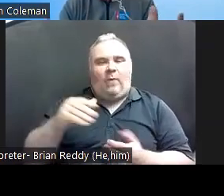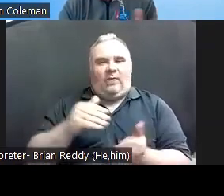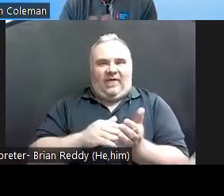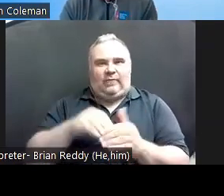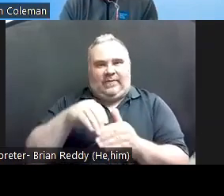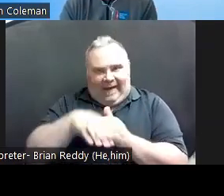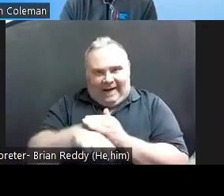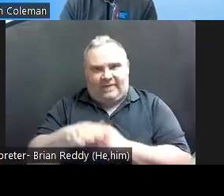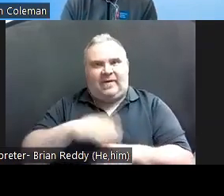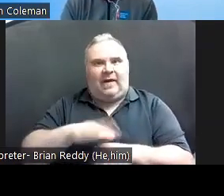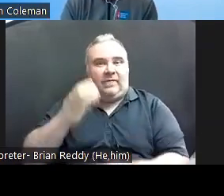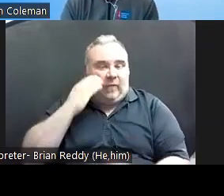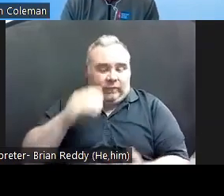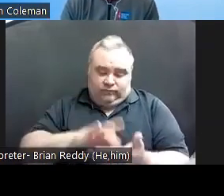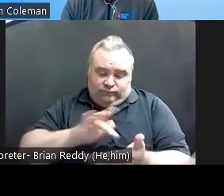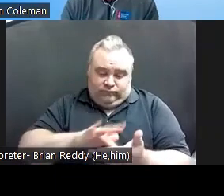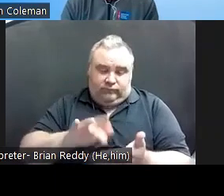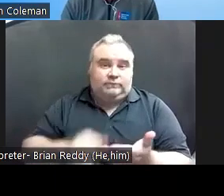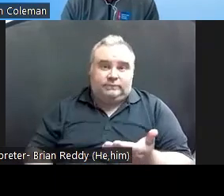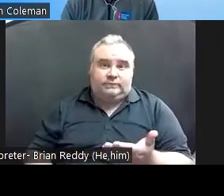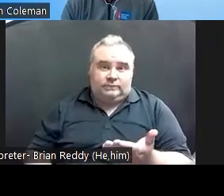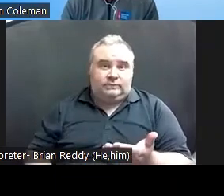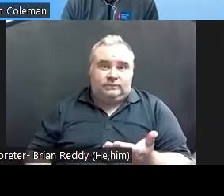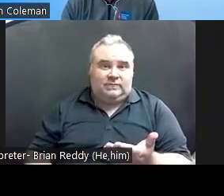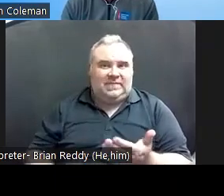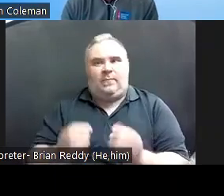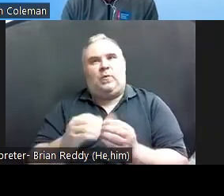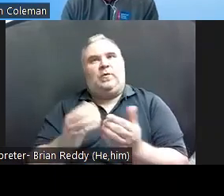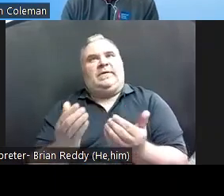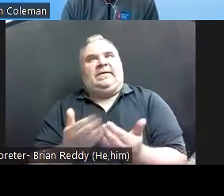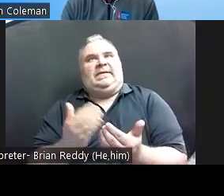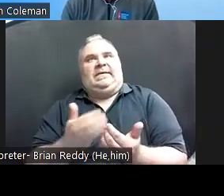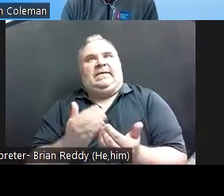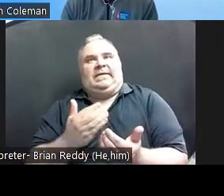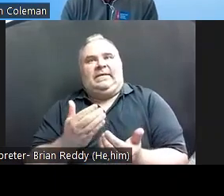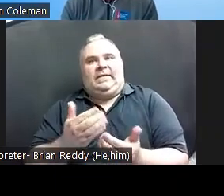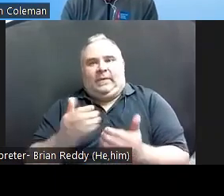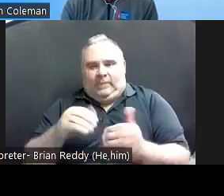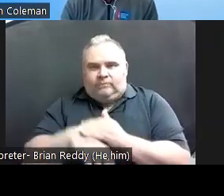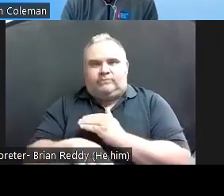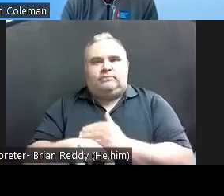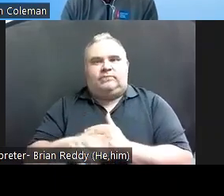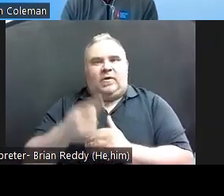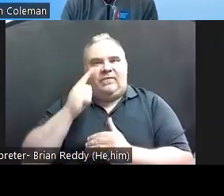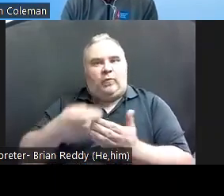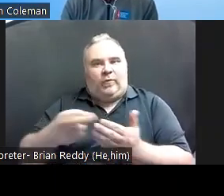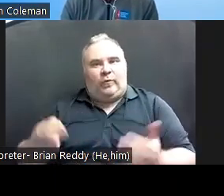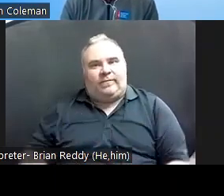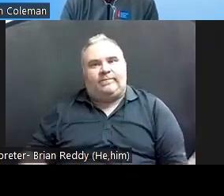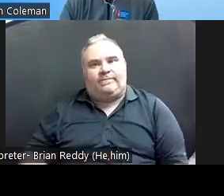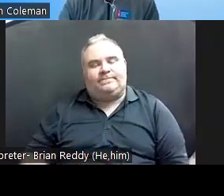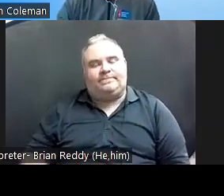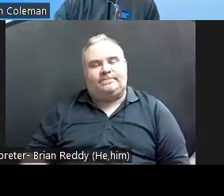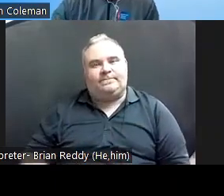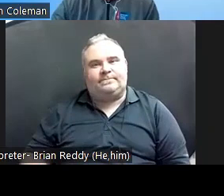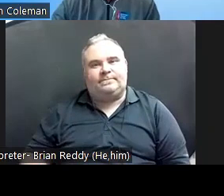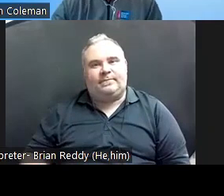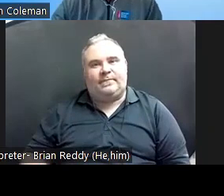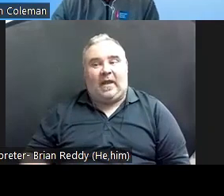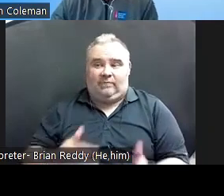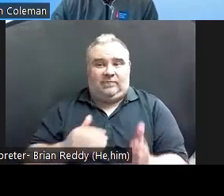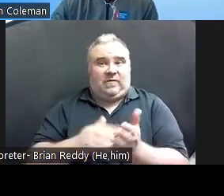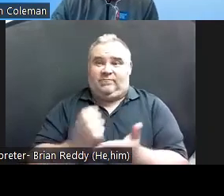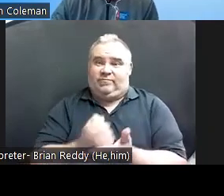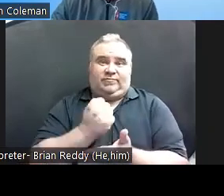to access on their phones to ease that availability of these resources for them to utilize